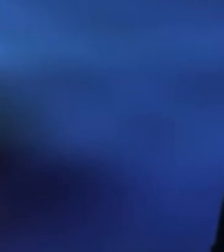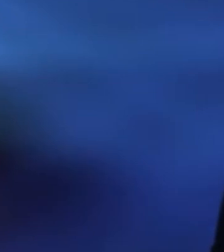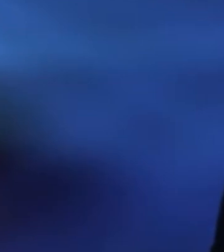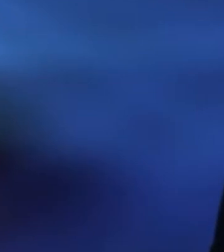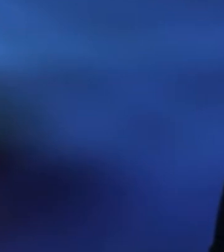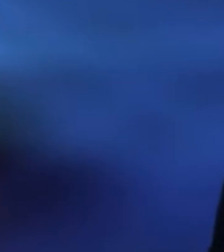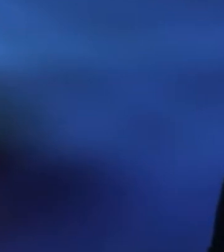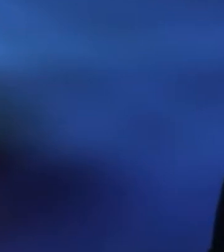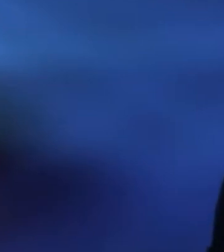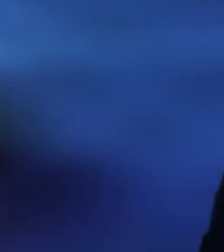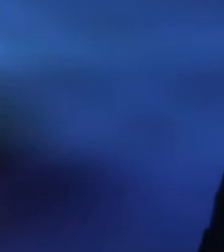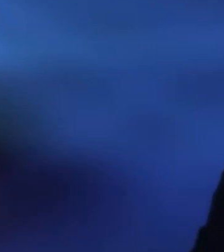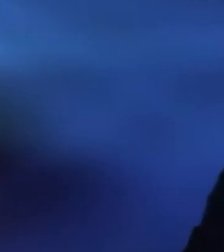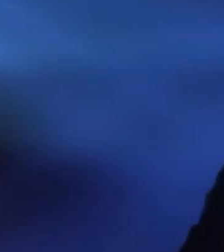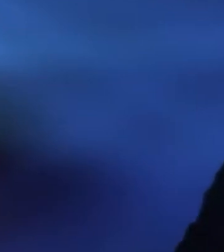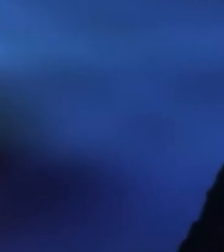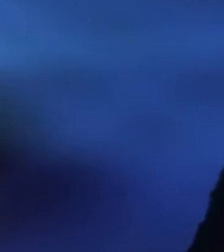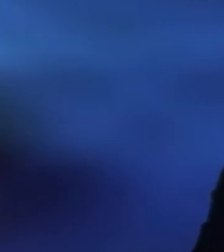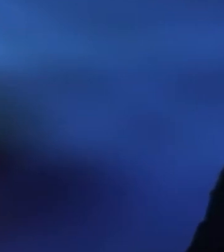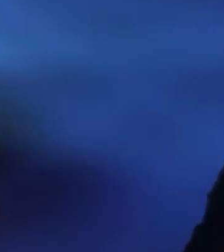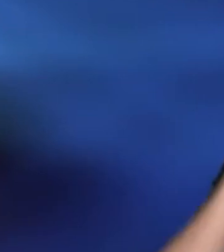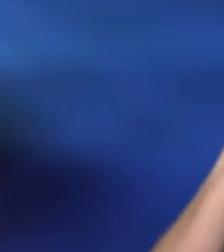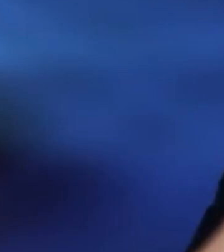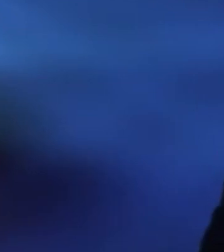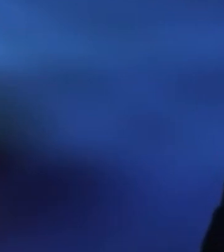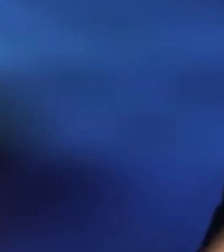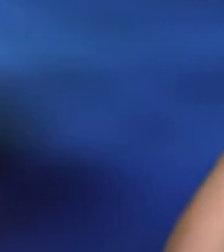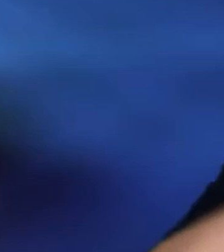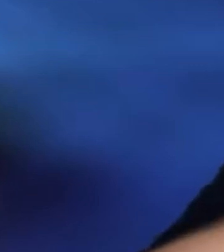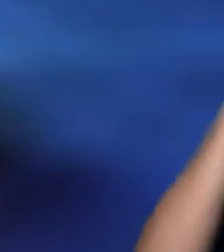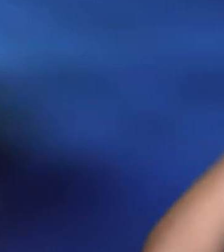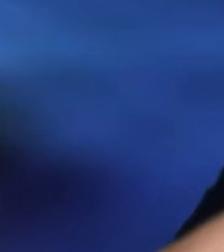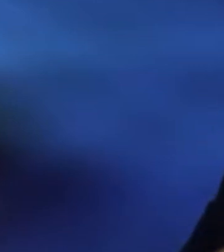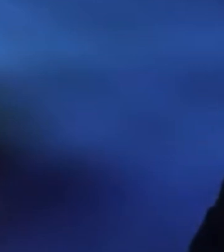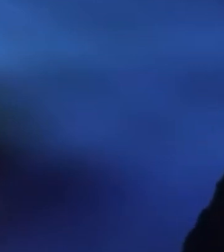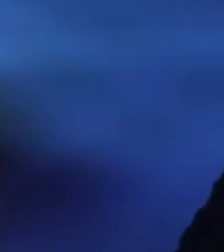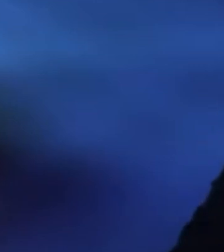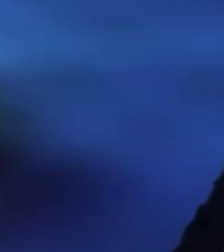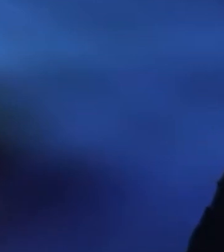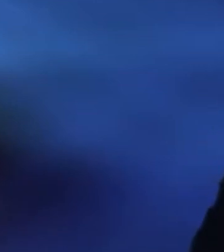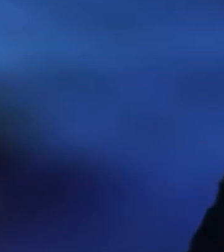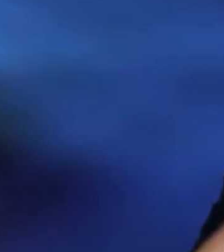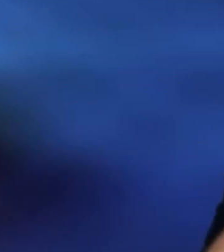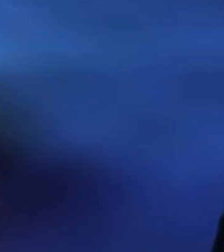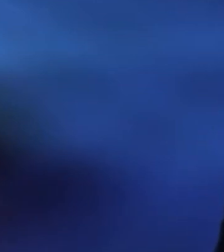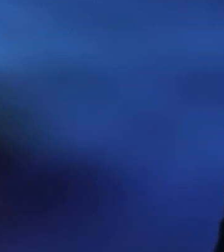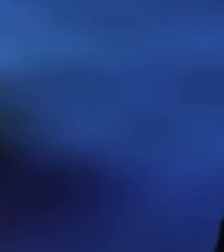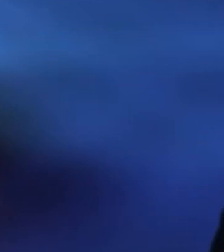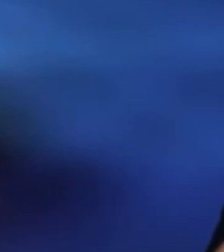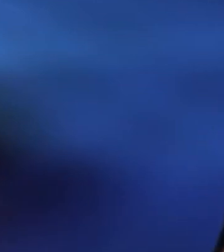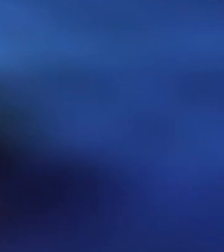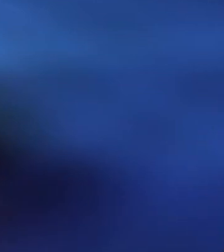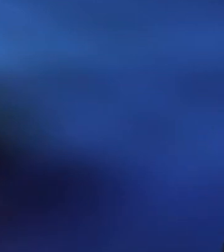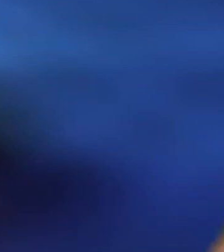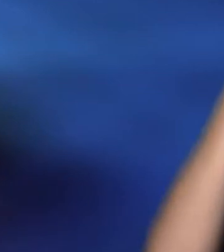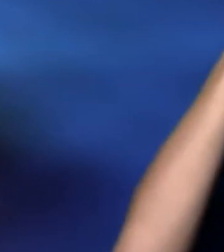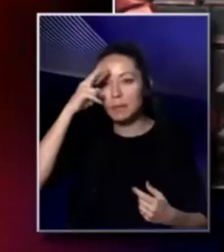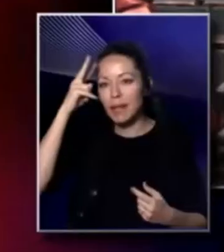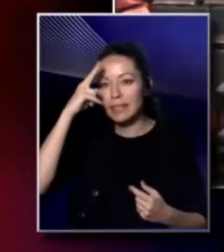I enjoyed the dinner on Sunday evening. It was delicious Mexican food